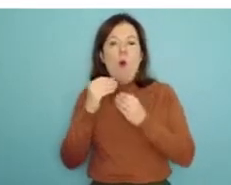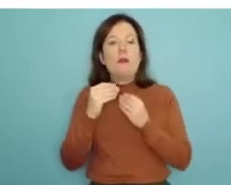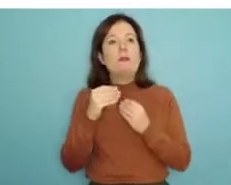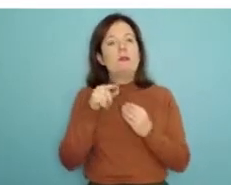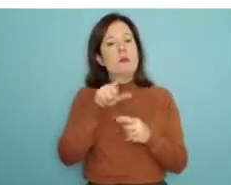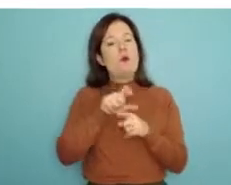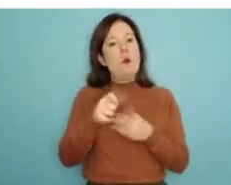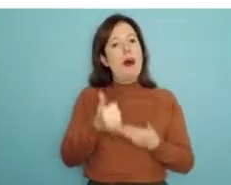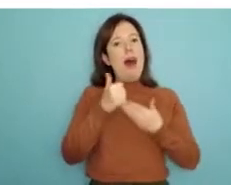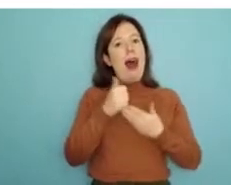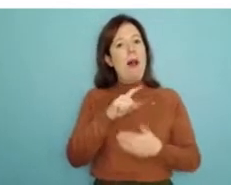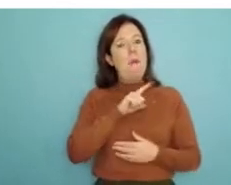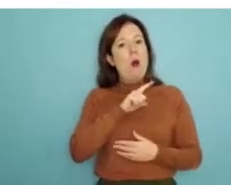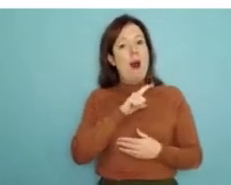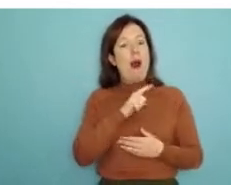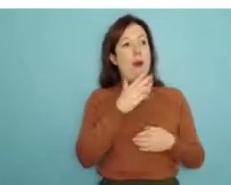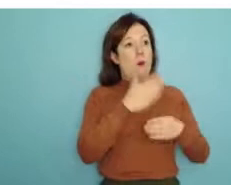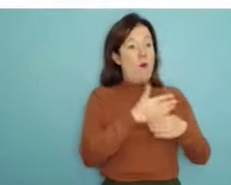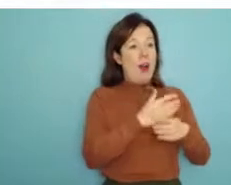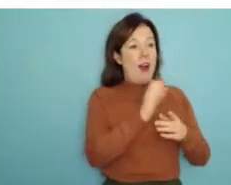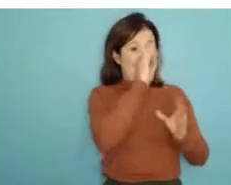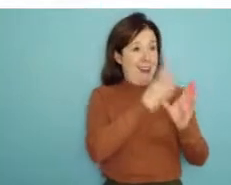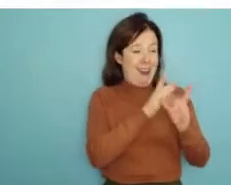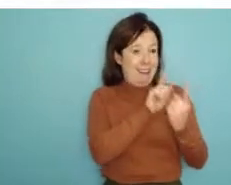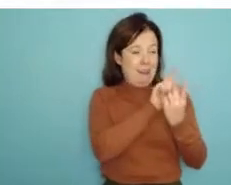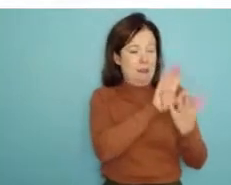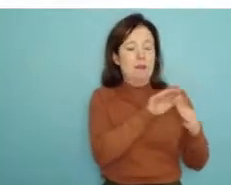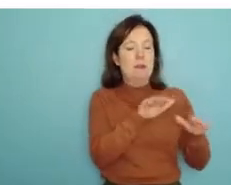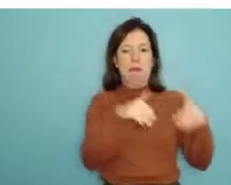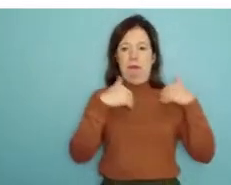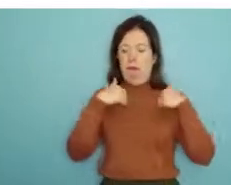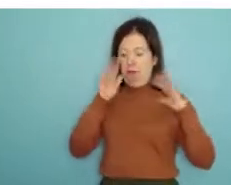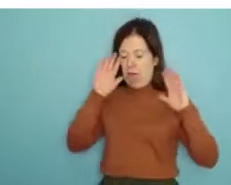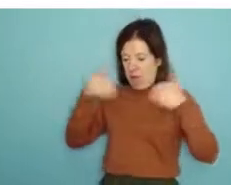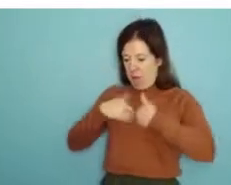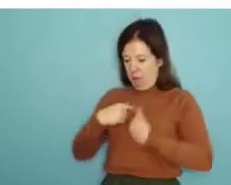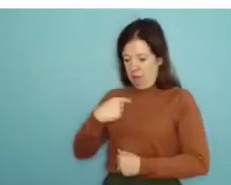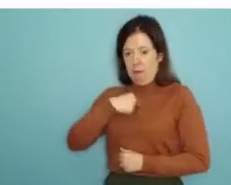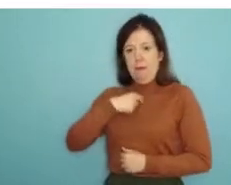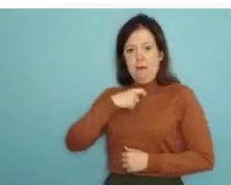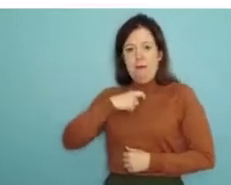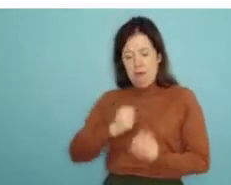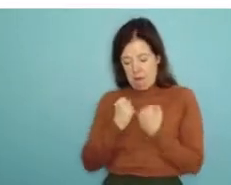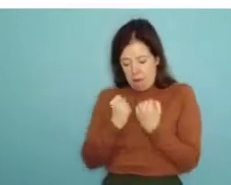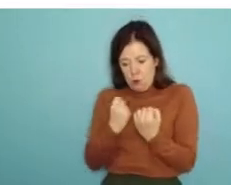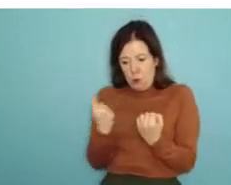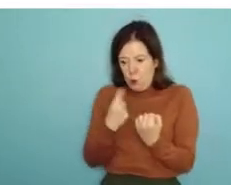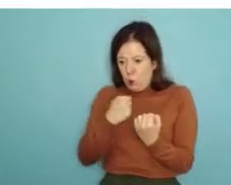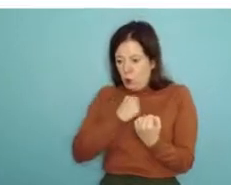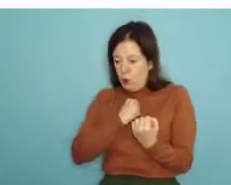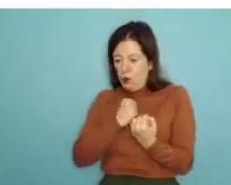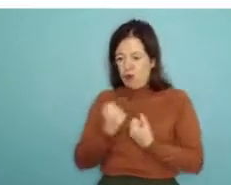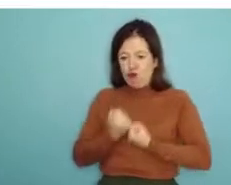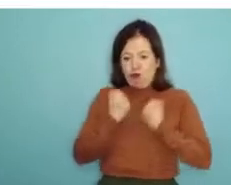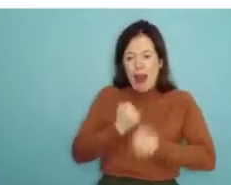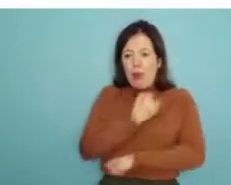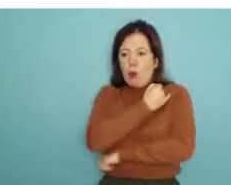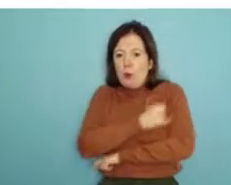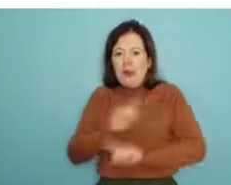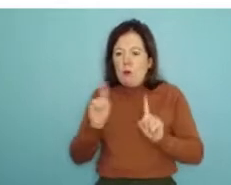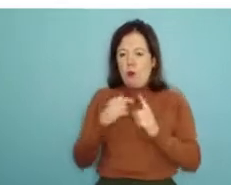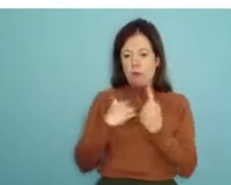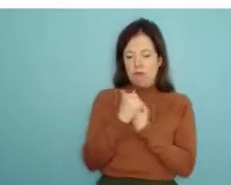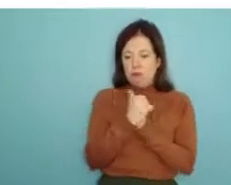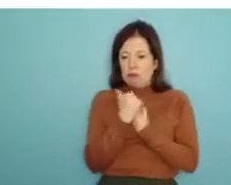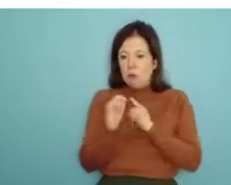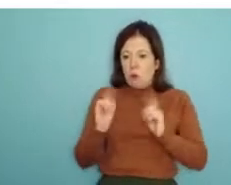leader, looking at my strengths and my weaknesses and really having an opportunity to work on those. Both of them were framed around